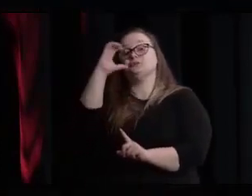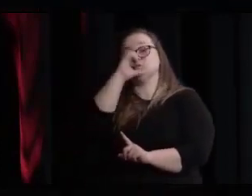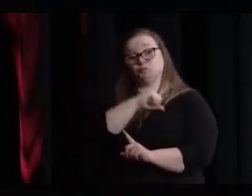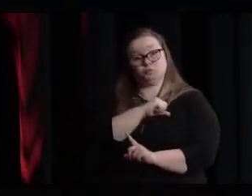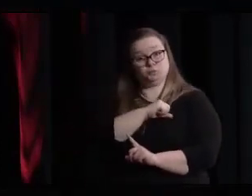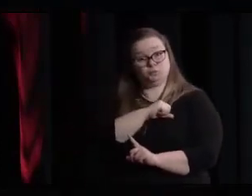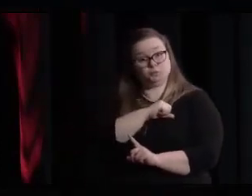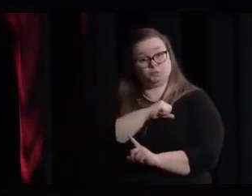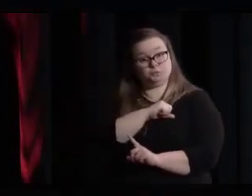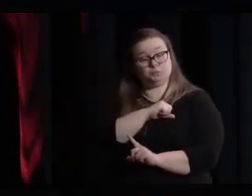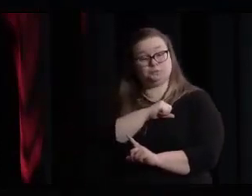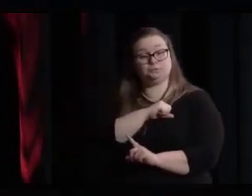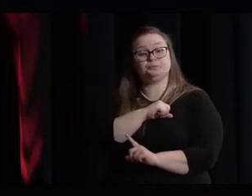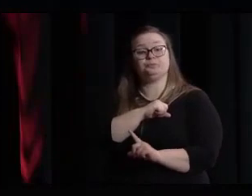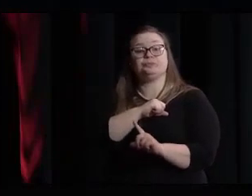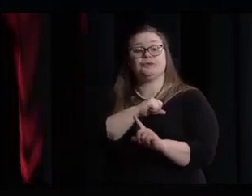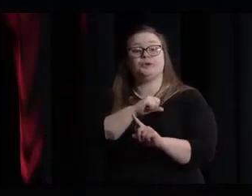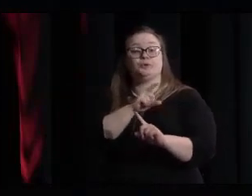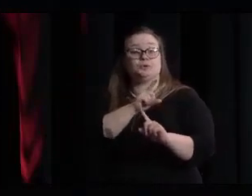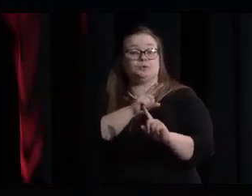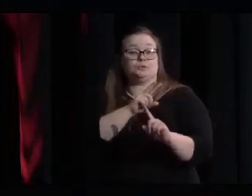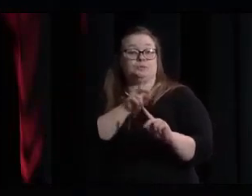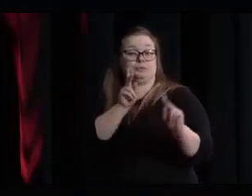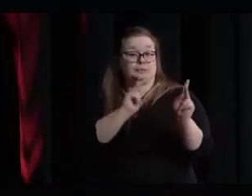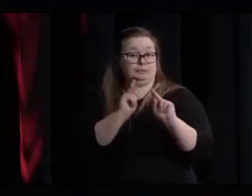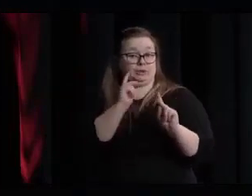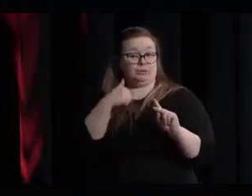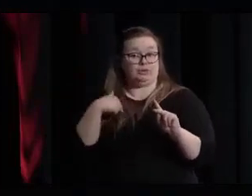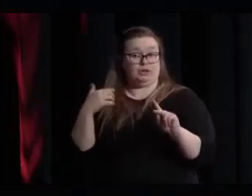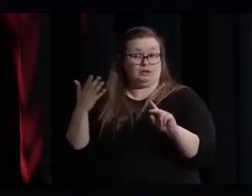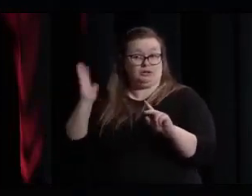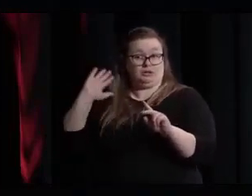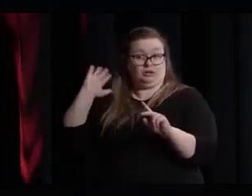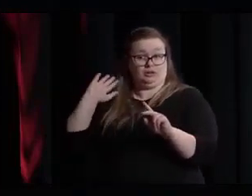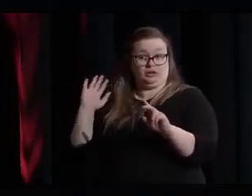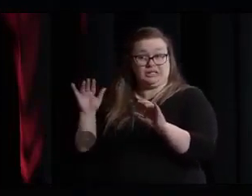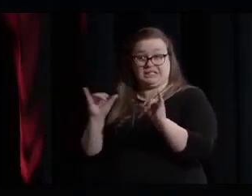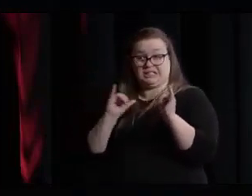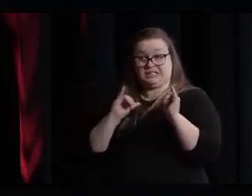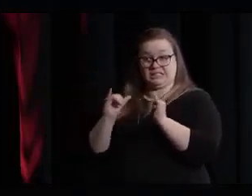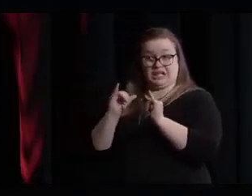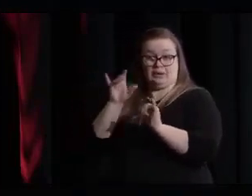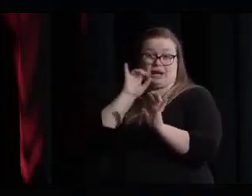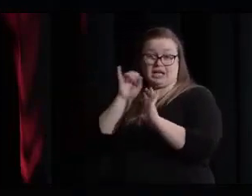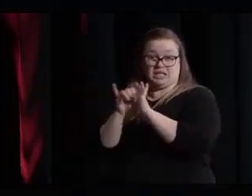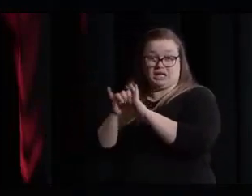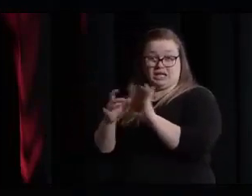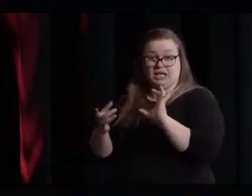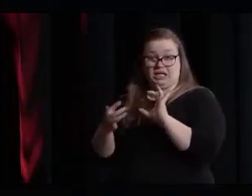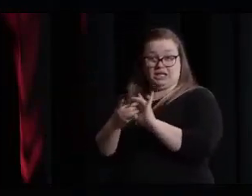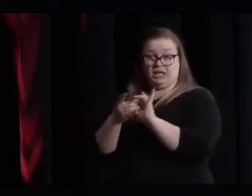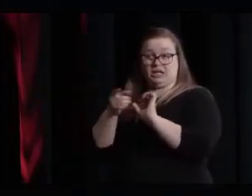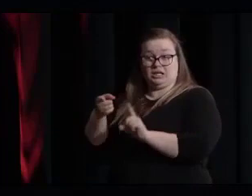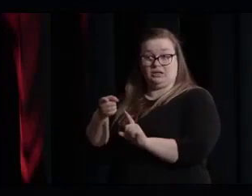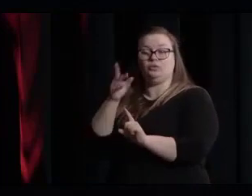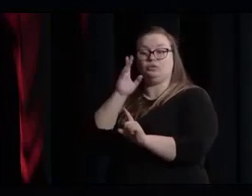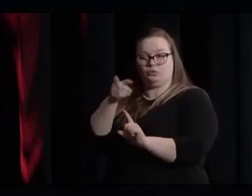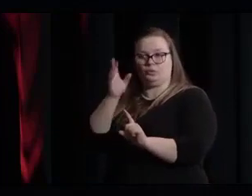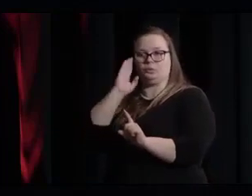true about people I've encountered of this identity group is going to be true for